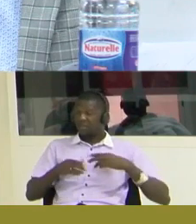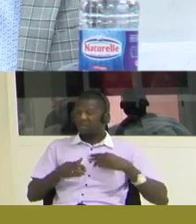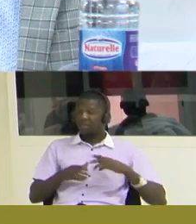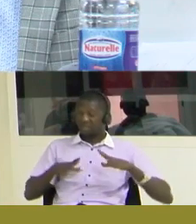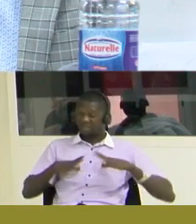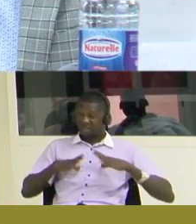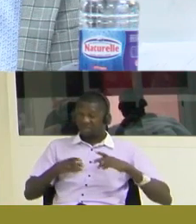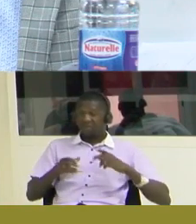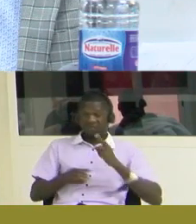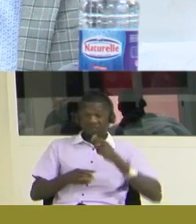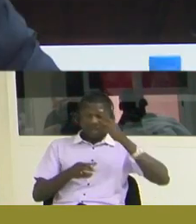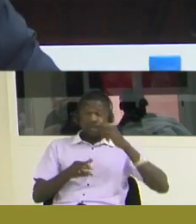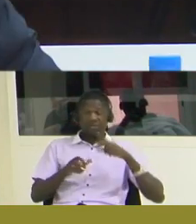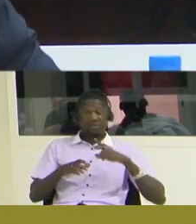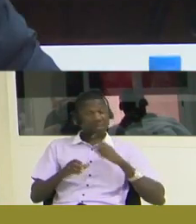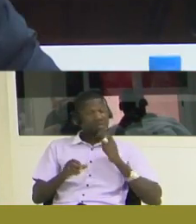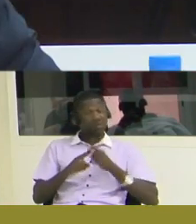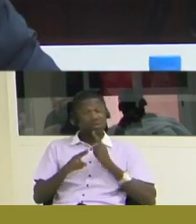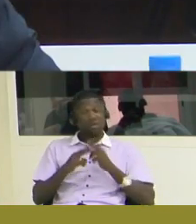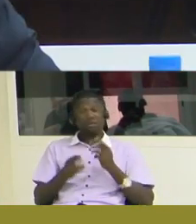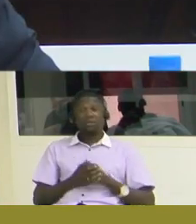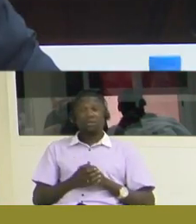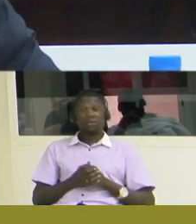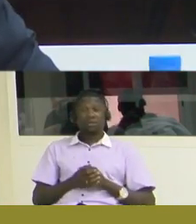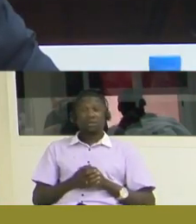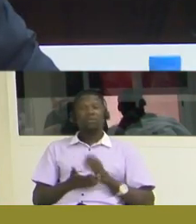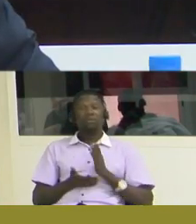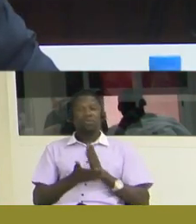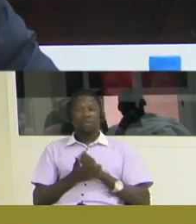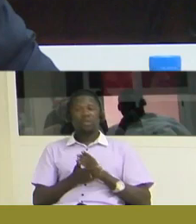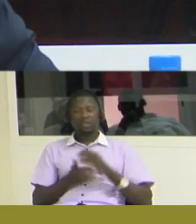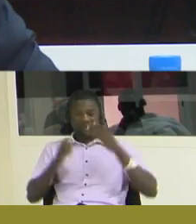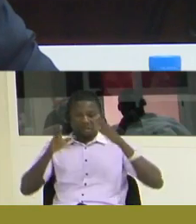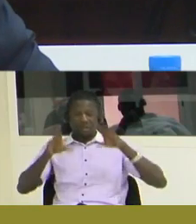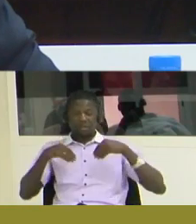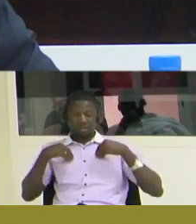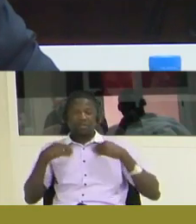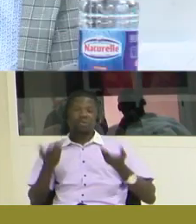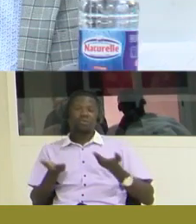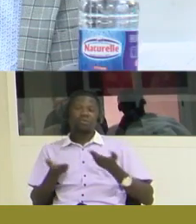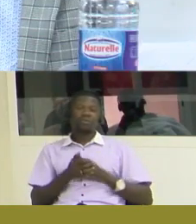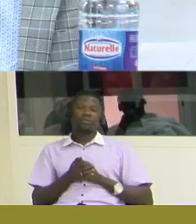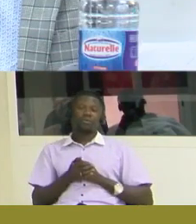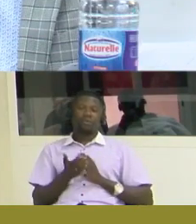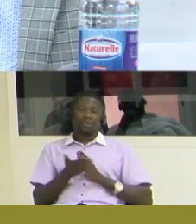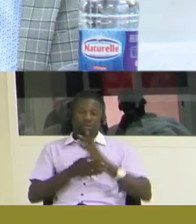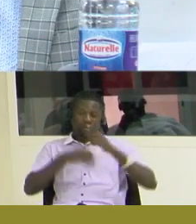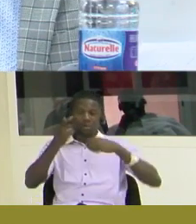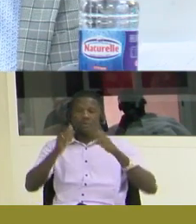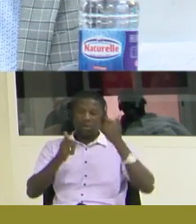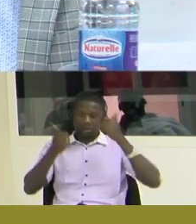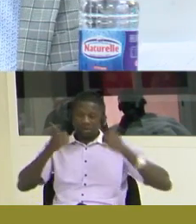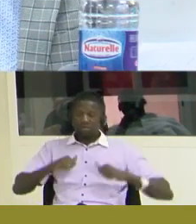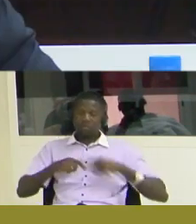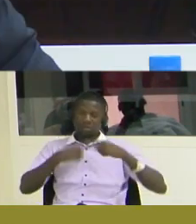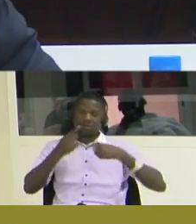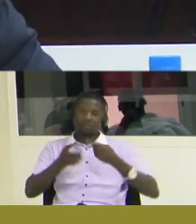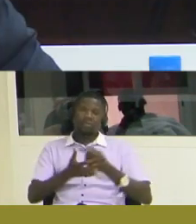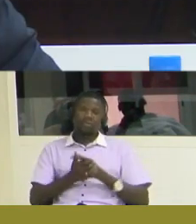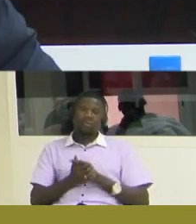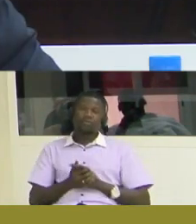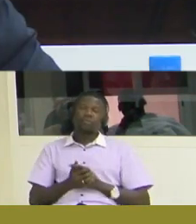very quickly absolutely that is fully acceptable proceed please and what happened afterwards so once